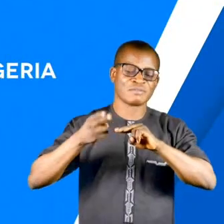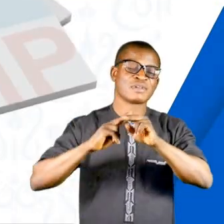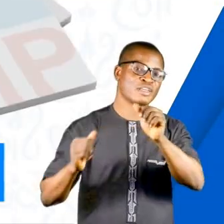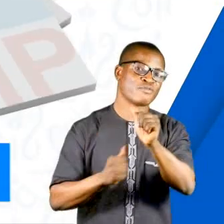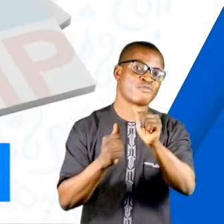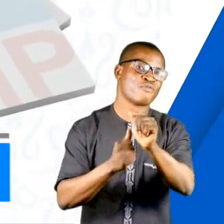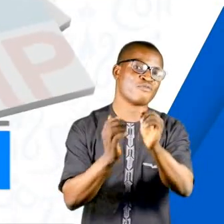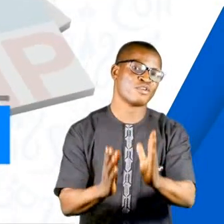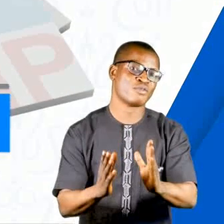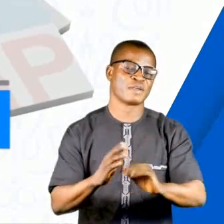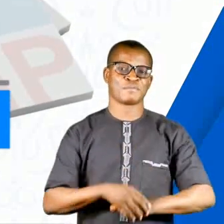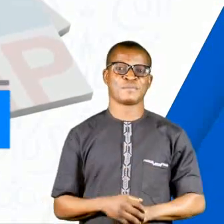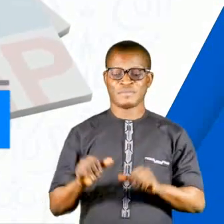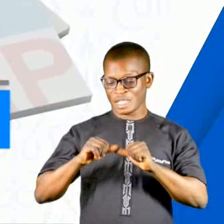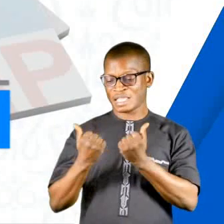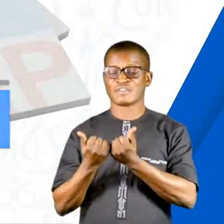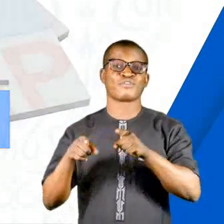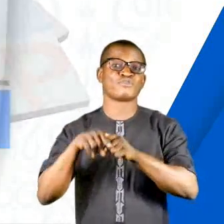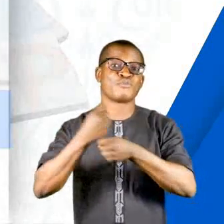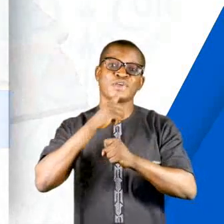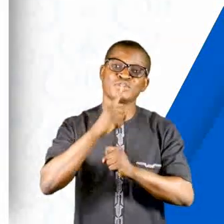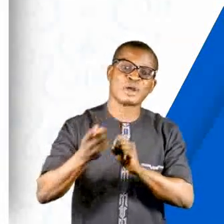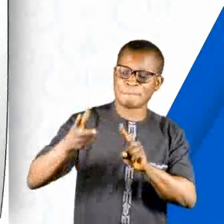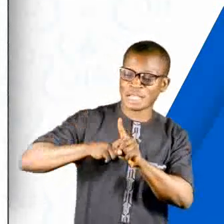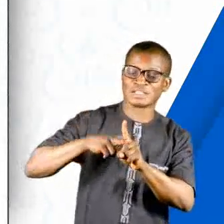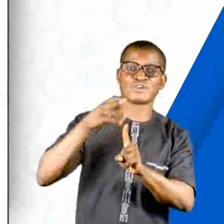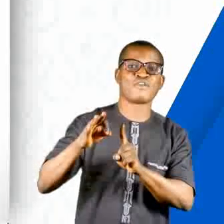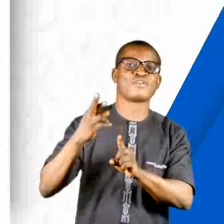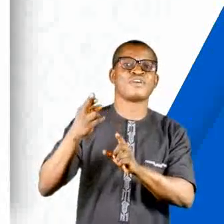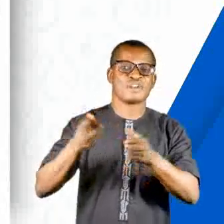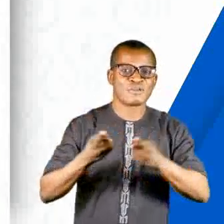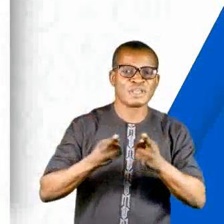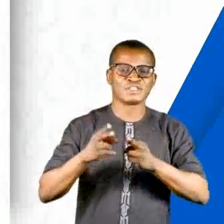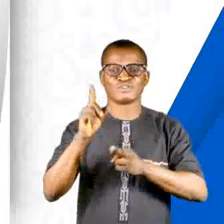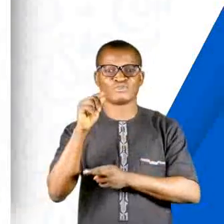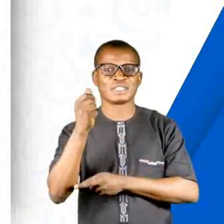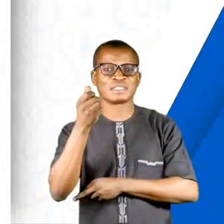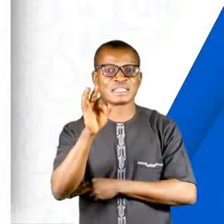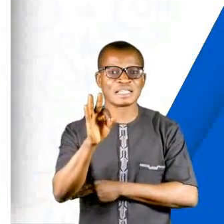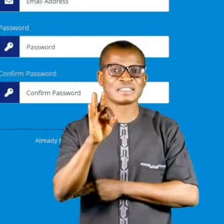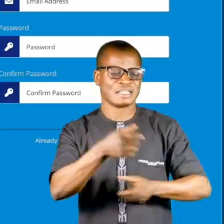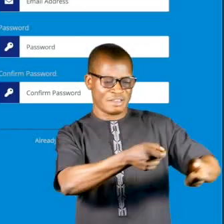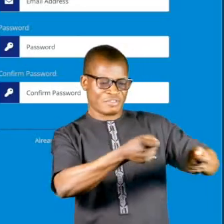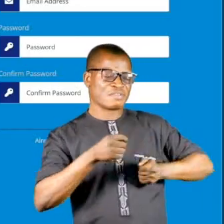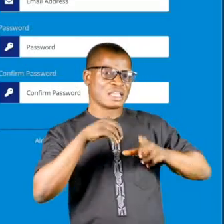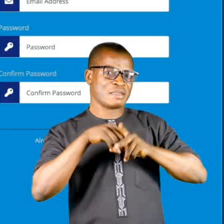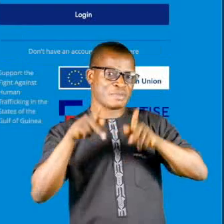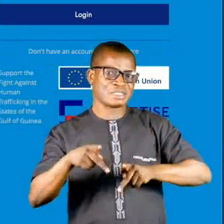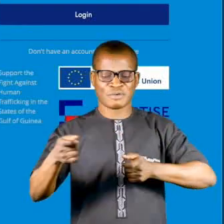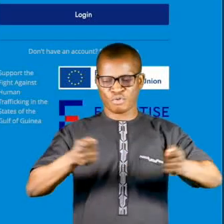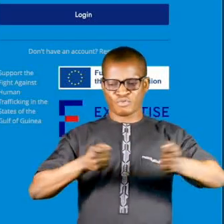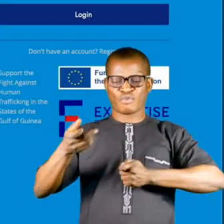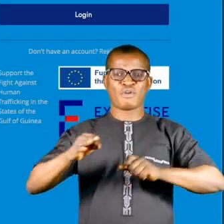increased followership. The agency also ensured the implementation of Regulation 2019, the Trafficking in